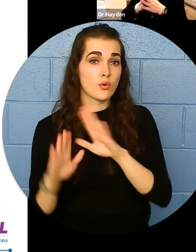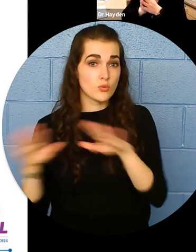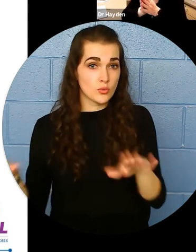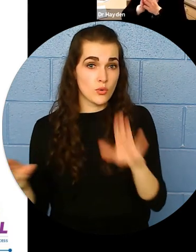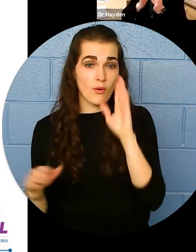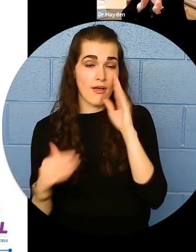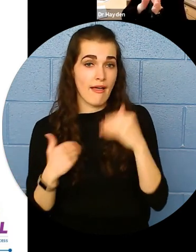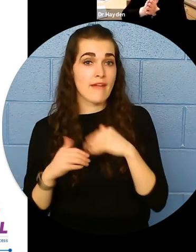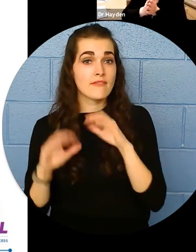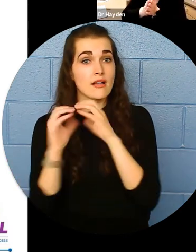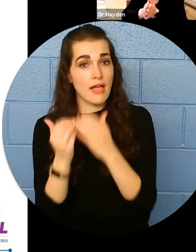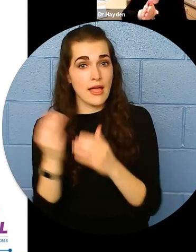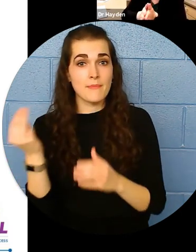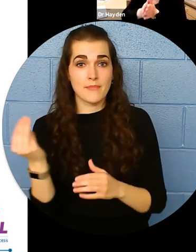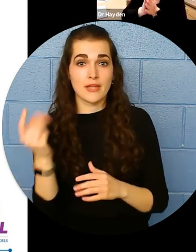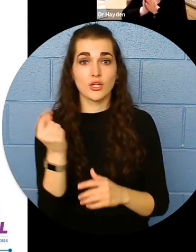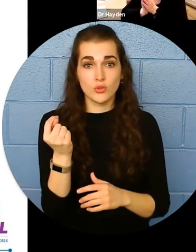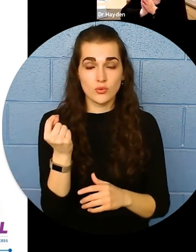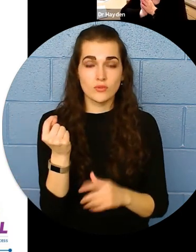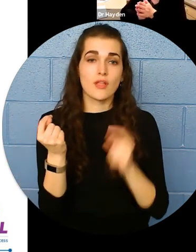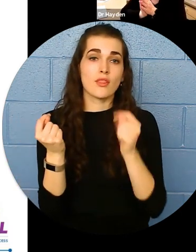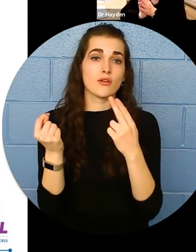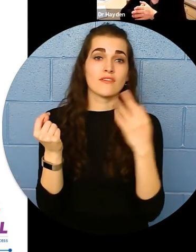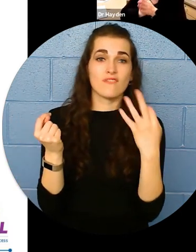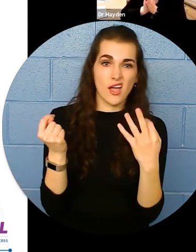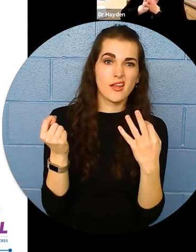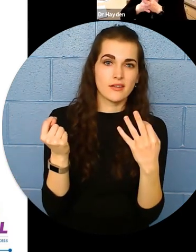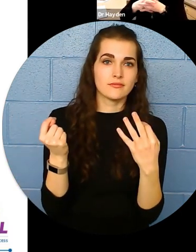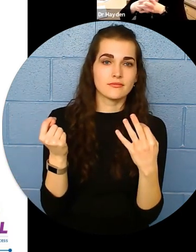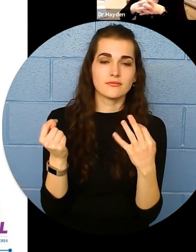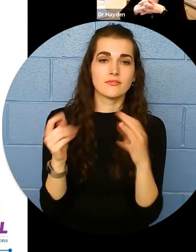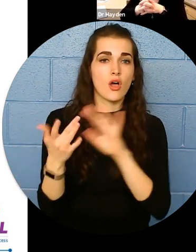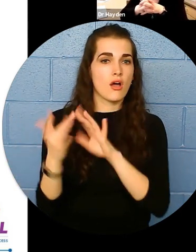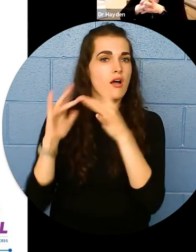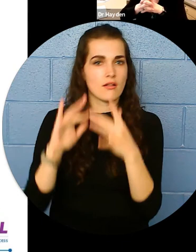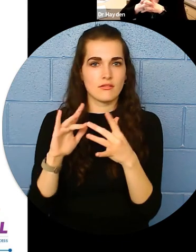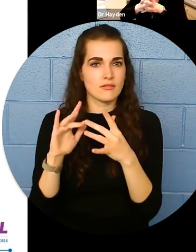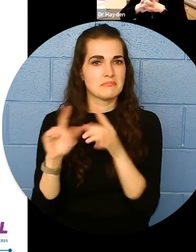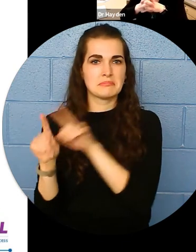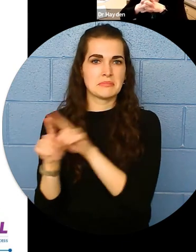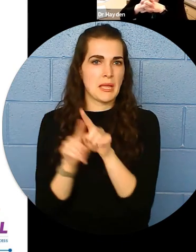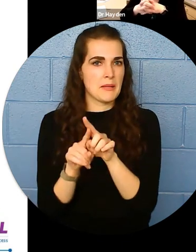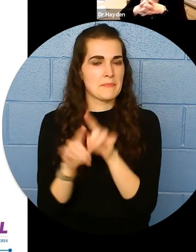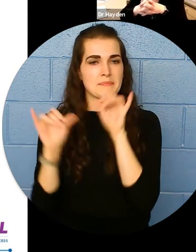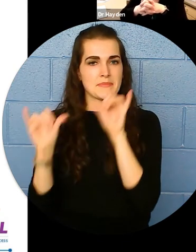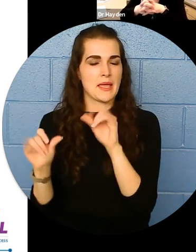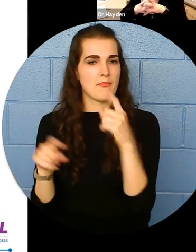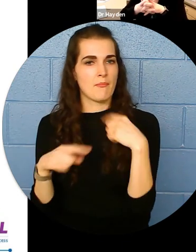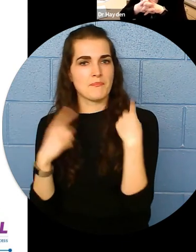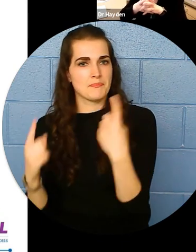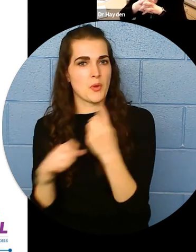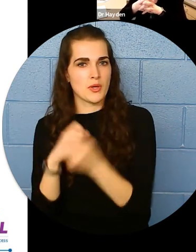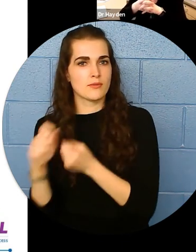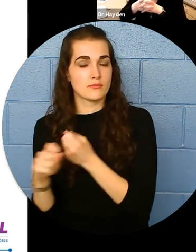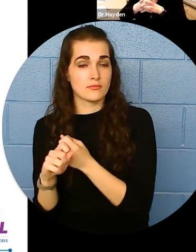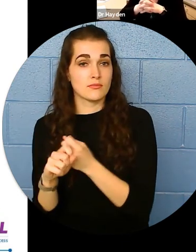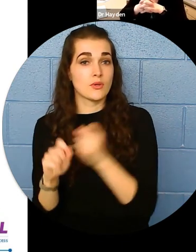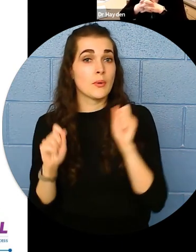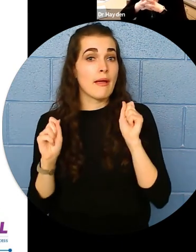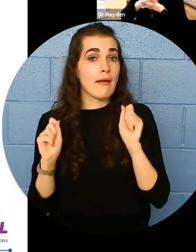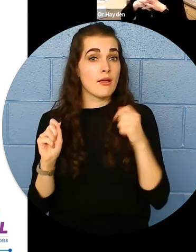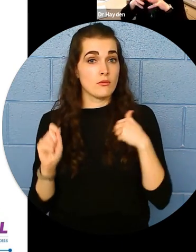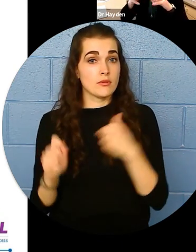will have class Monday and Tuesday and Thursday and Friday online, just as we have all year. We have been